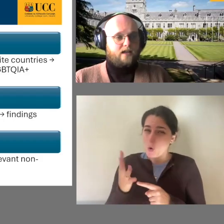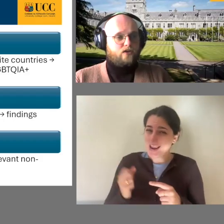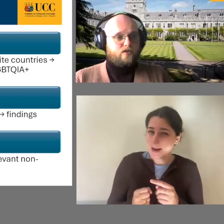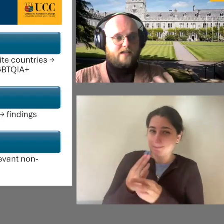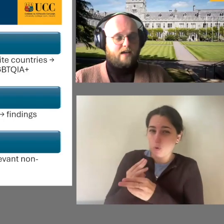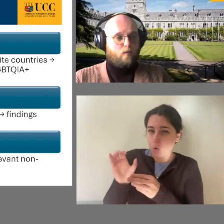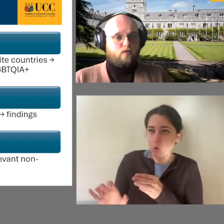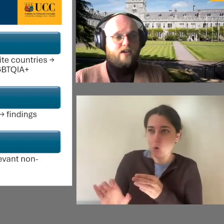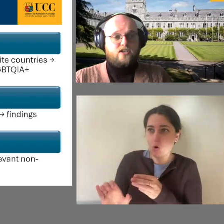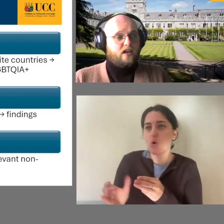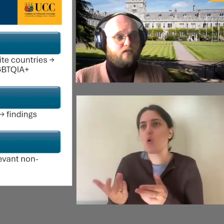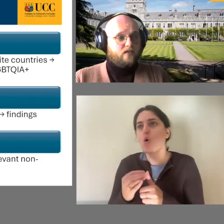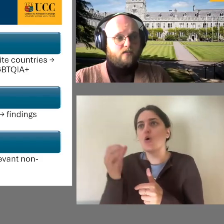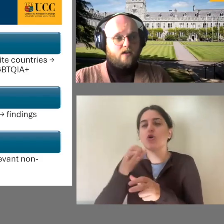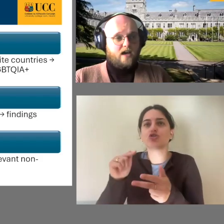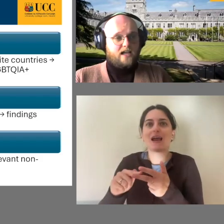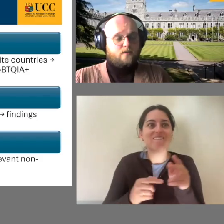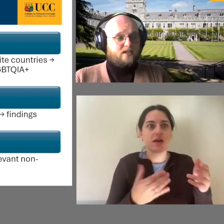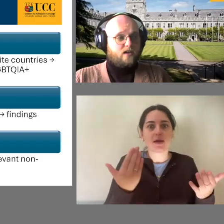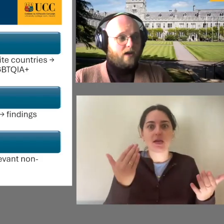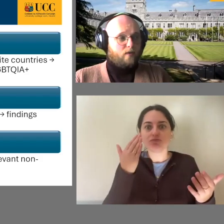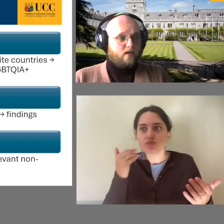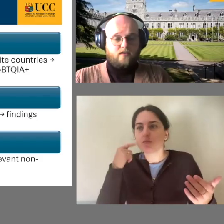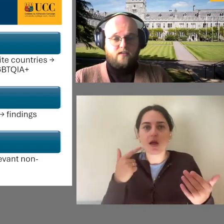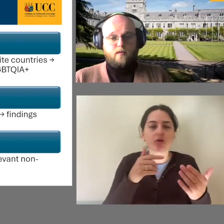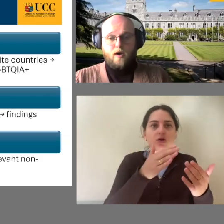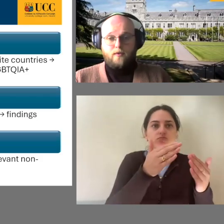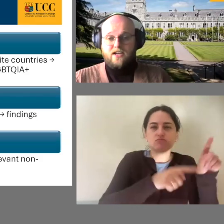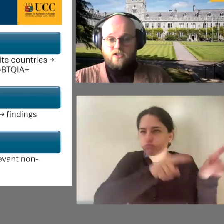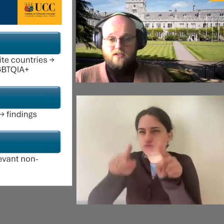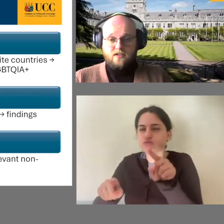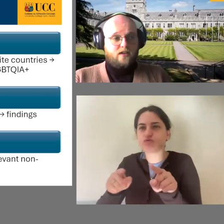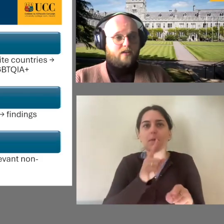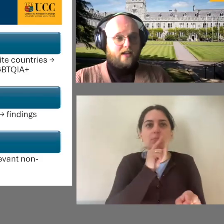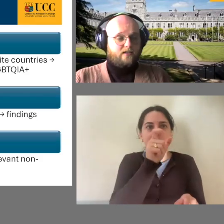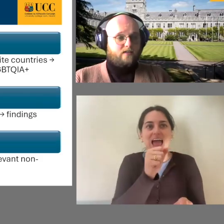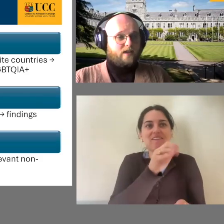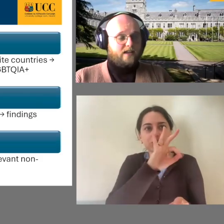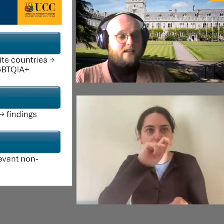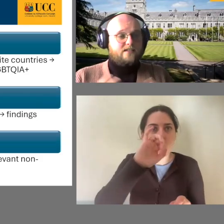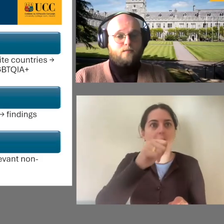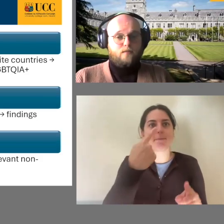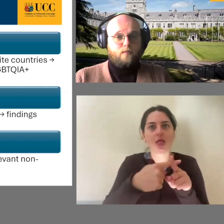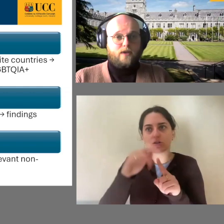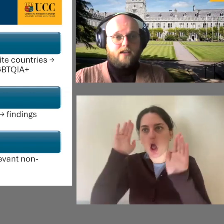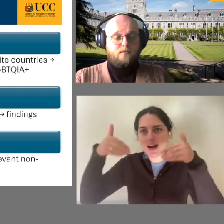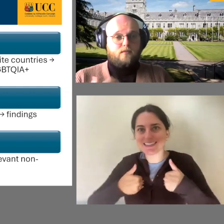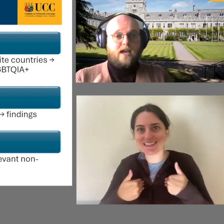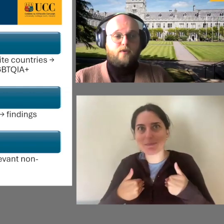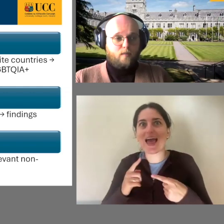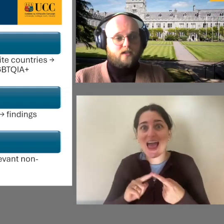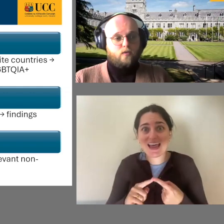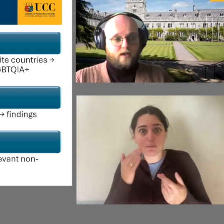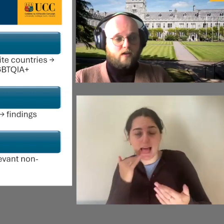then any countries that have a more racially diverse LGBTQIA plus autistic population. So that is something that needs to